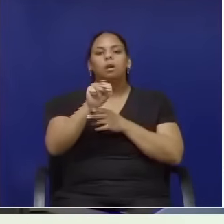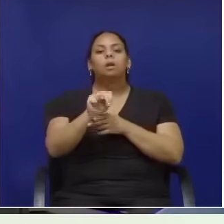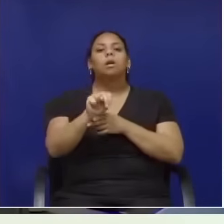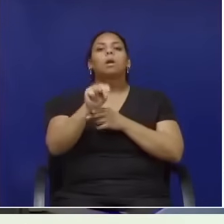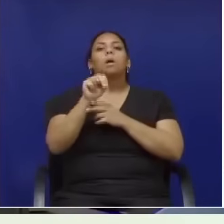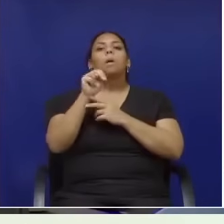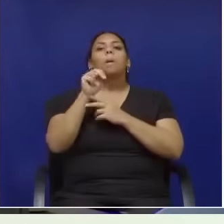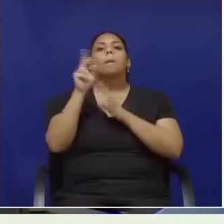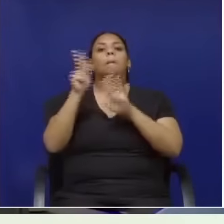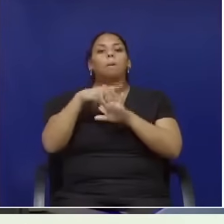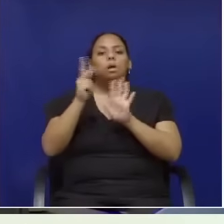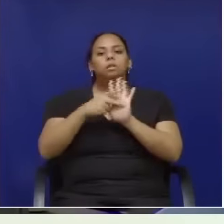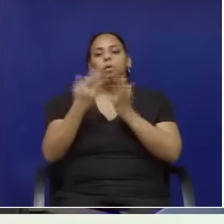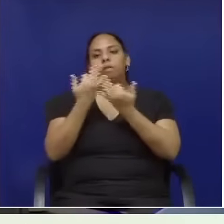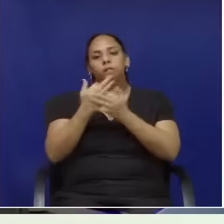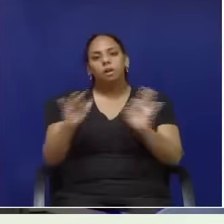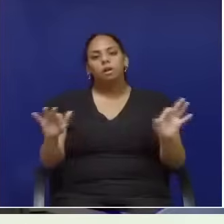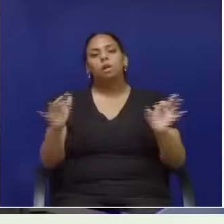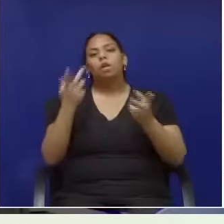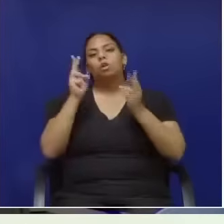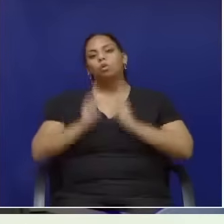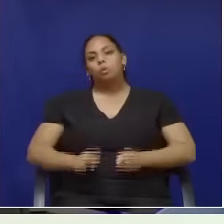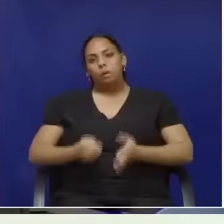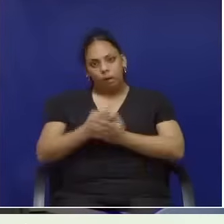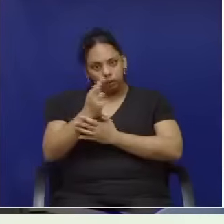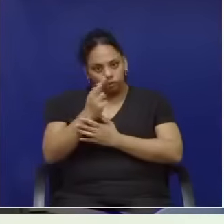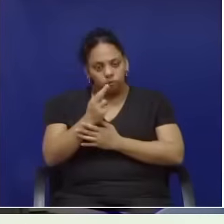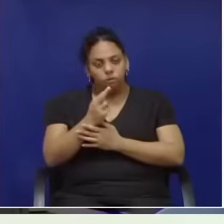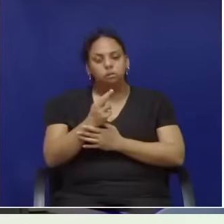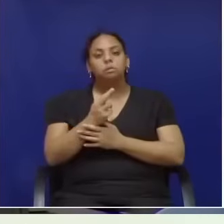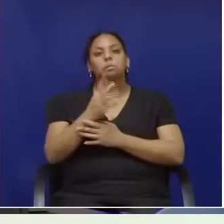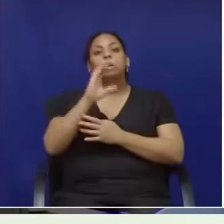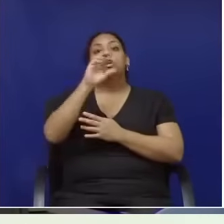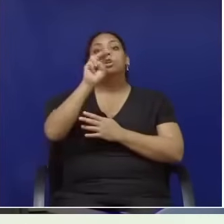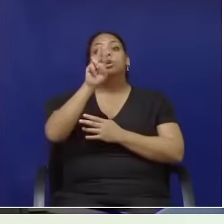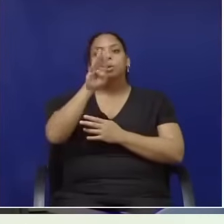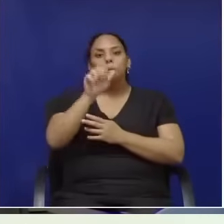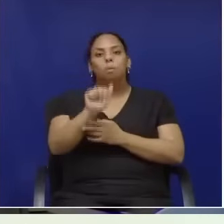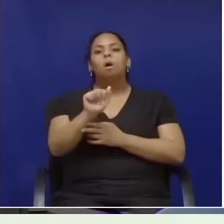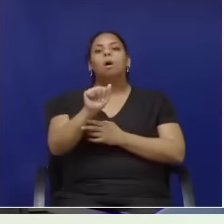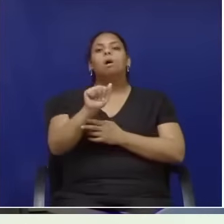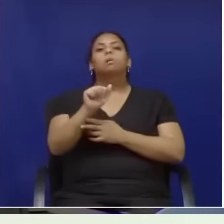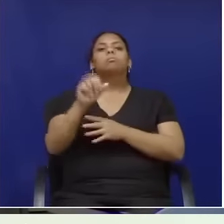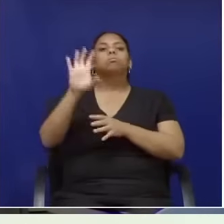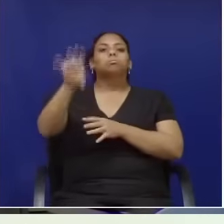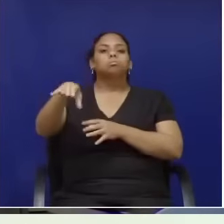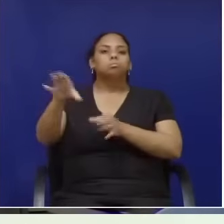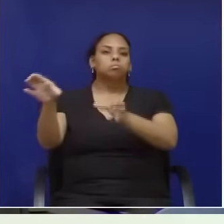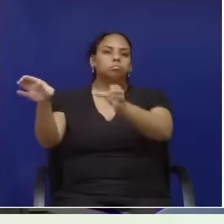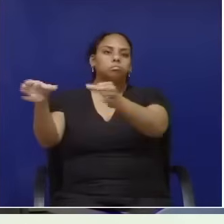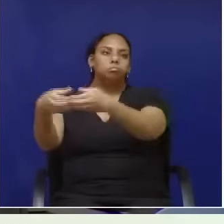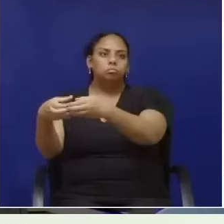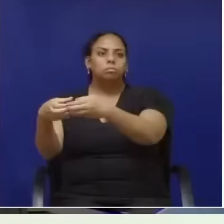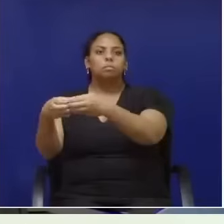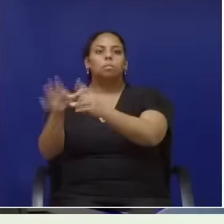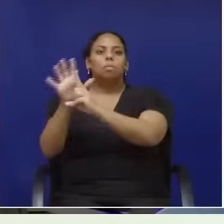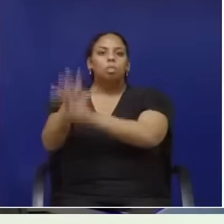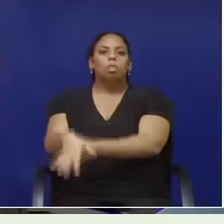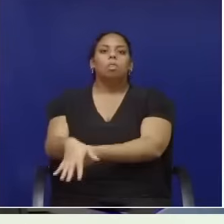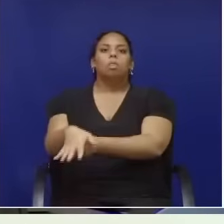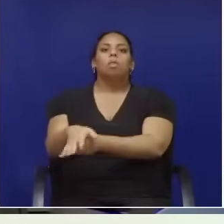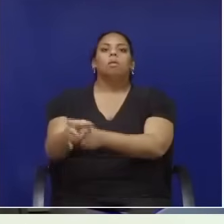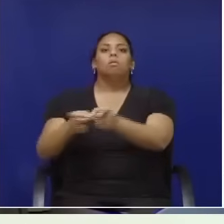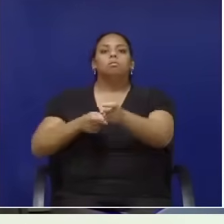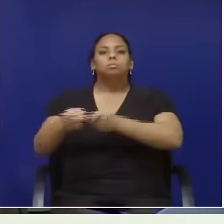freedom, democracy, and human rights. But Cuba is a totalitarian communist dictatorship and has